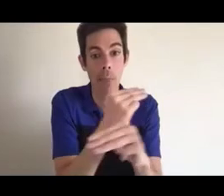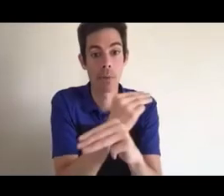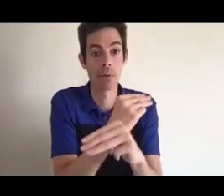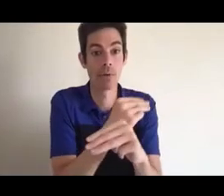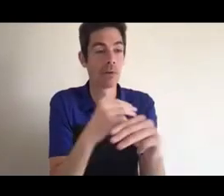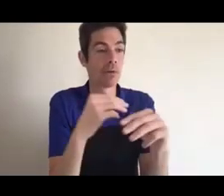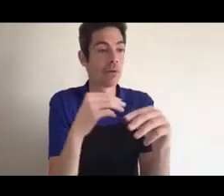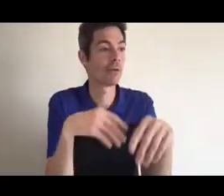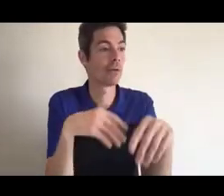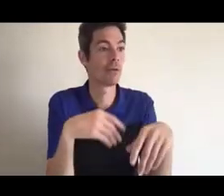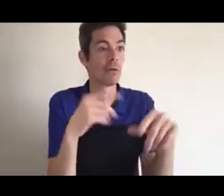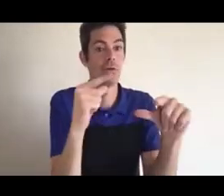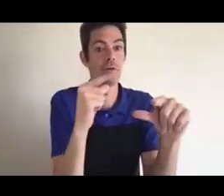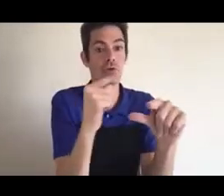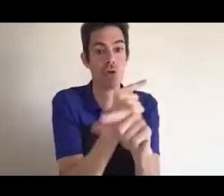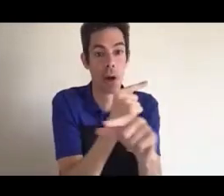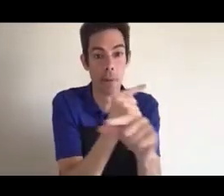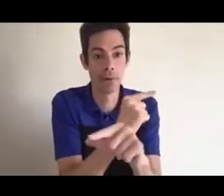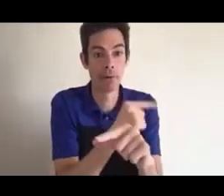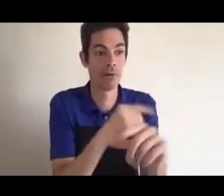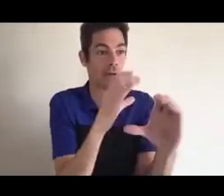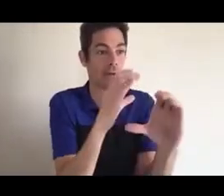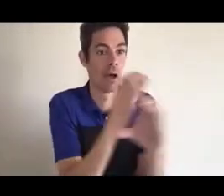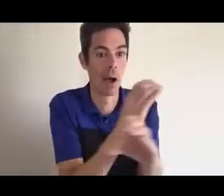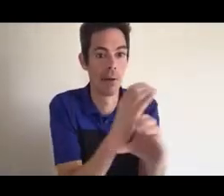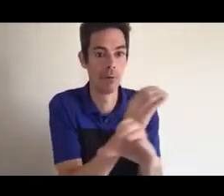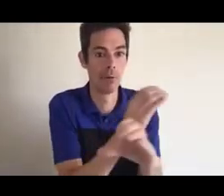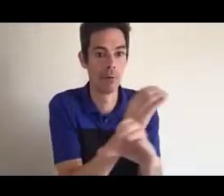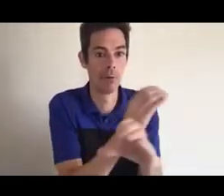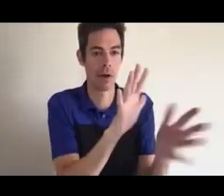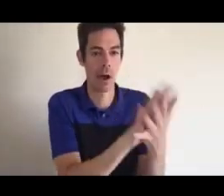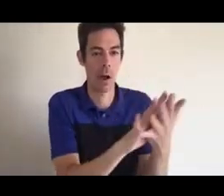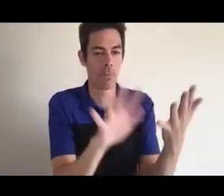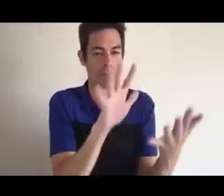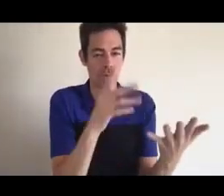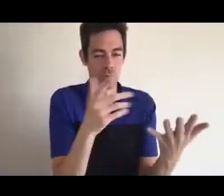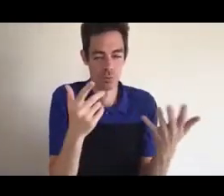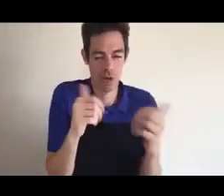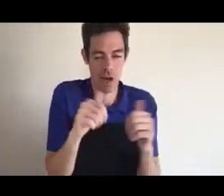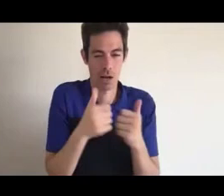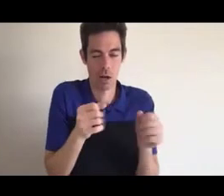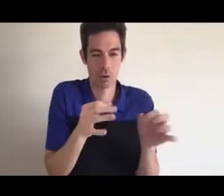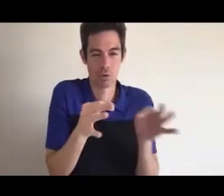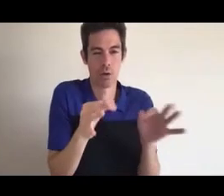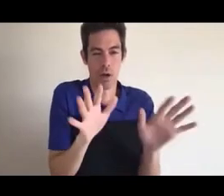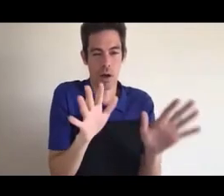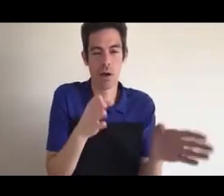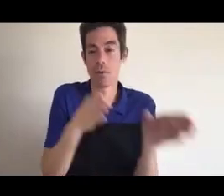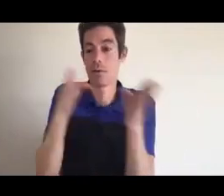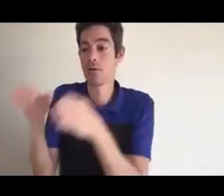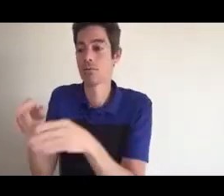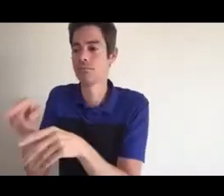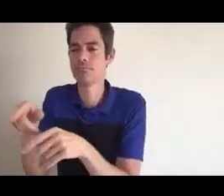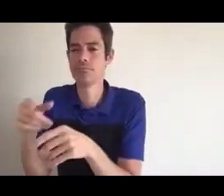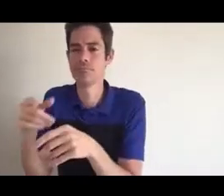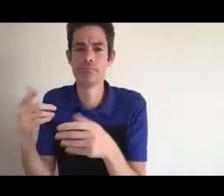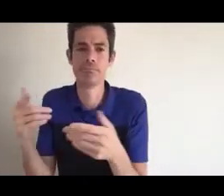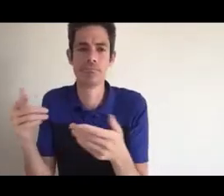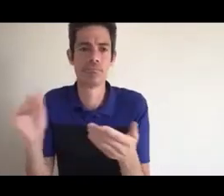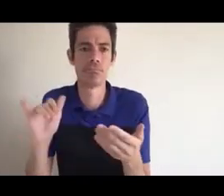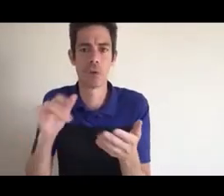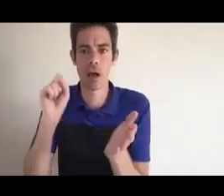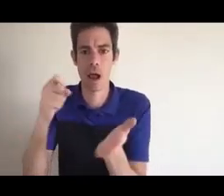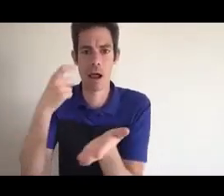it, like math or geometry or calculus, that's kind of an abstraction. So how do you know